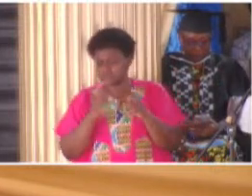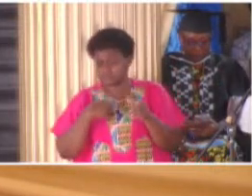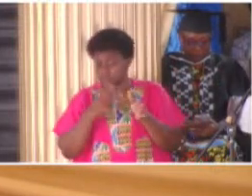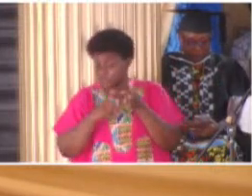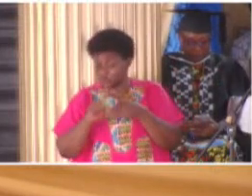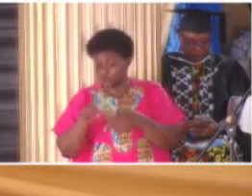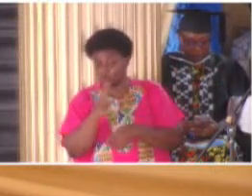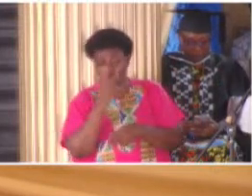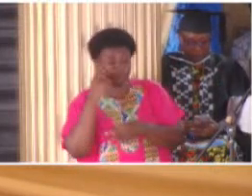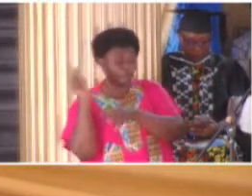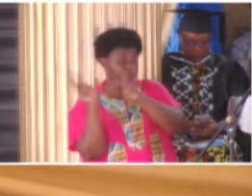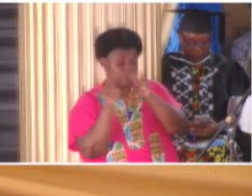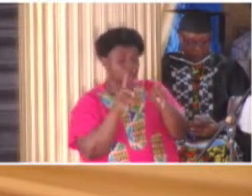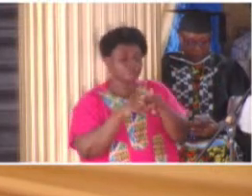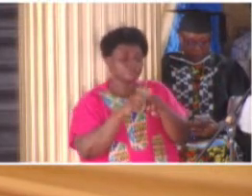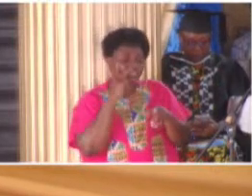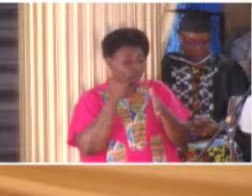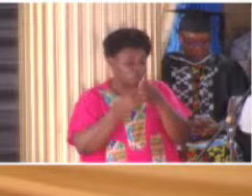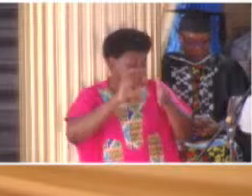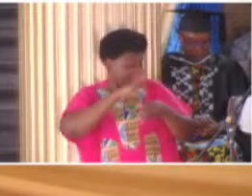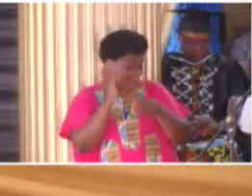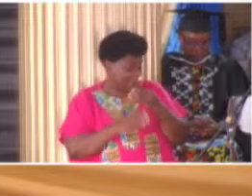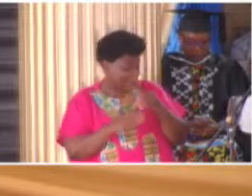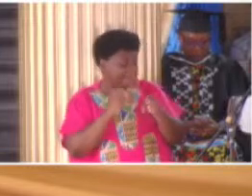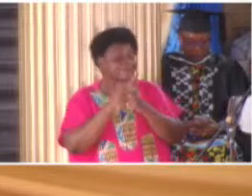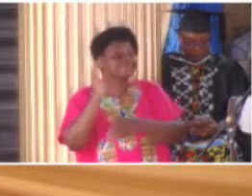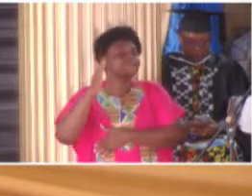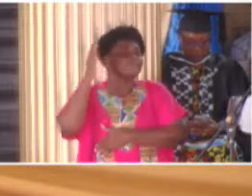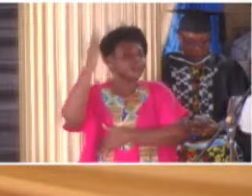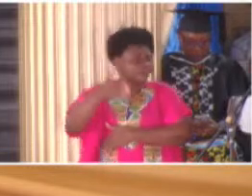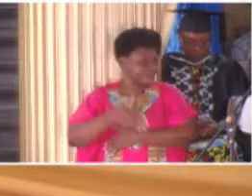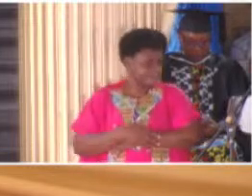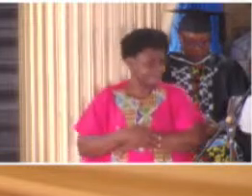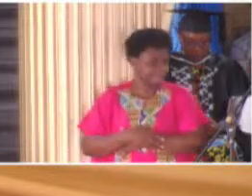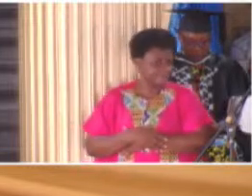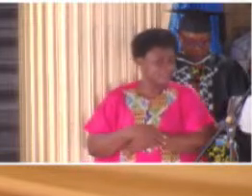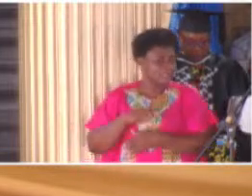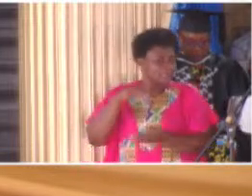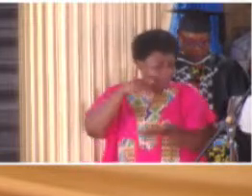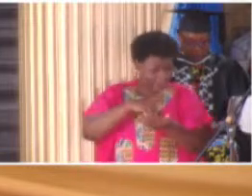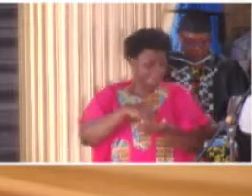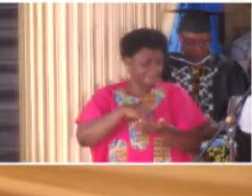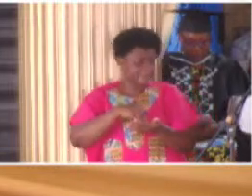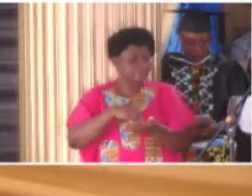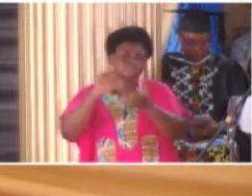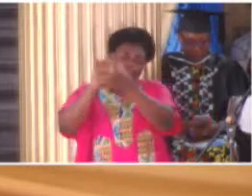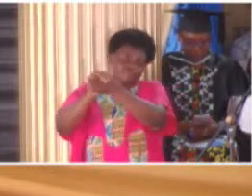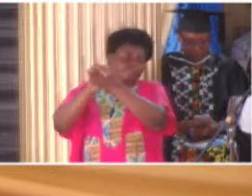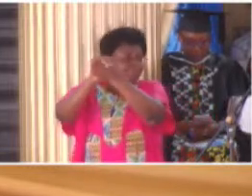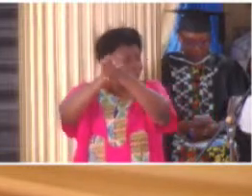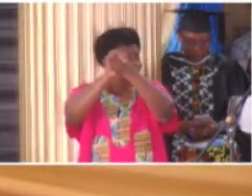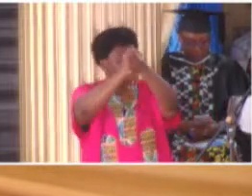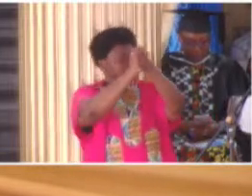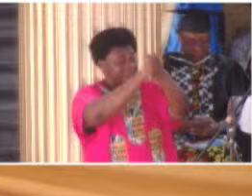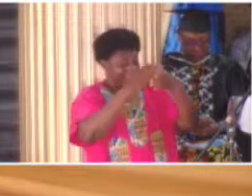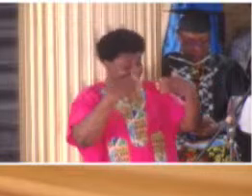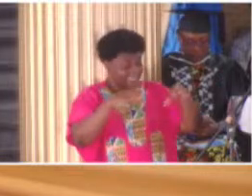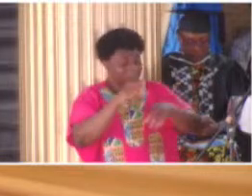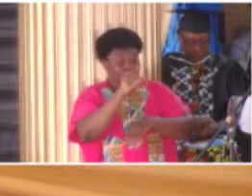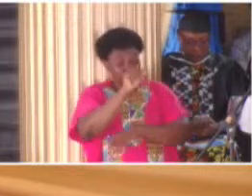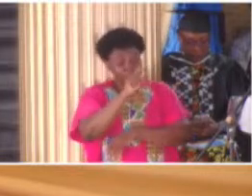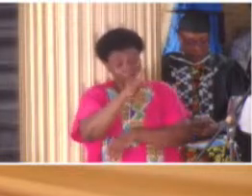to seeing all that you would accomplish in the future. Once again, congratulations to the class of